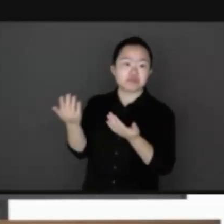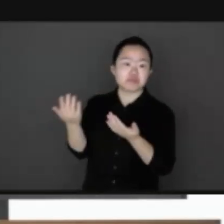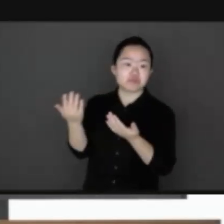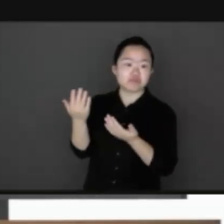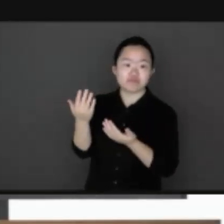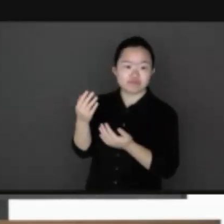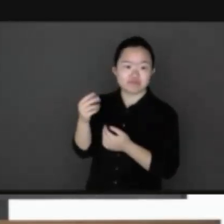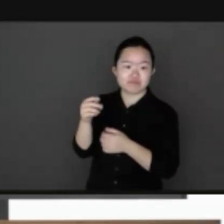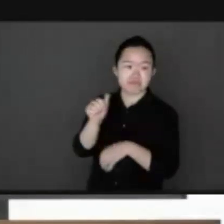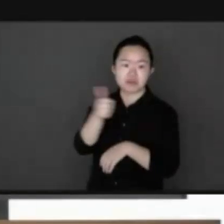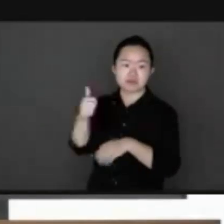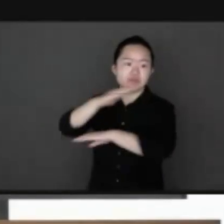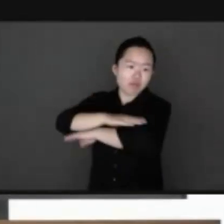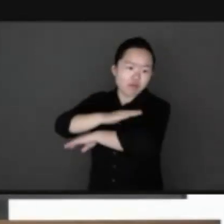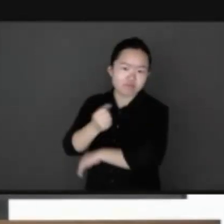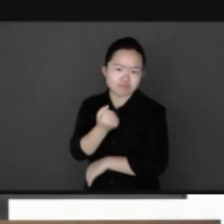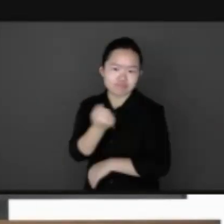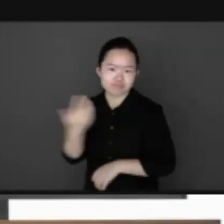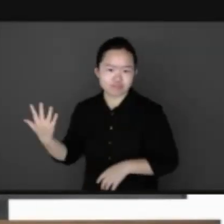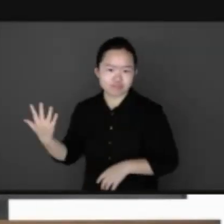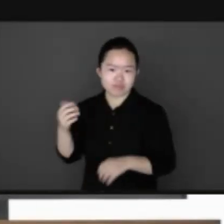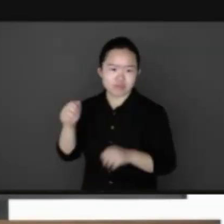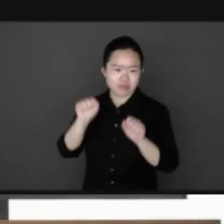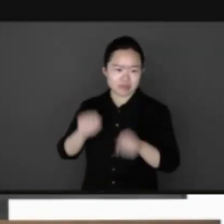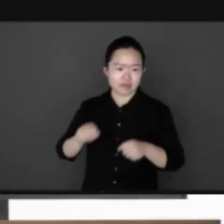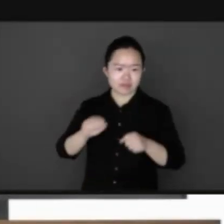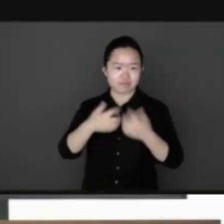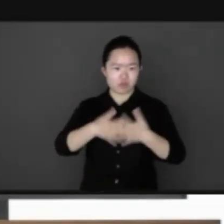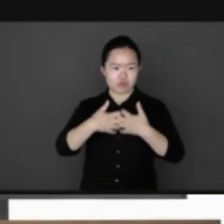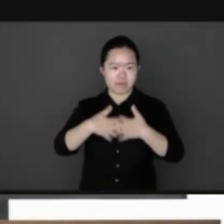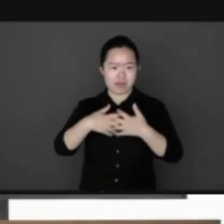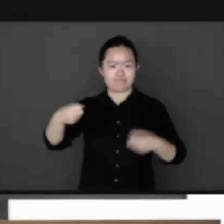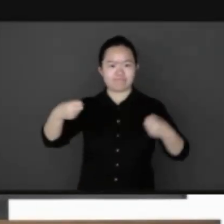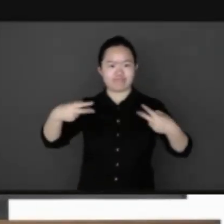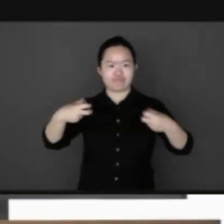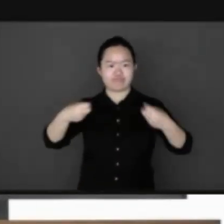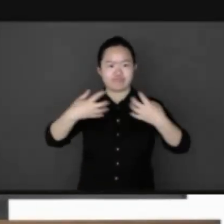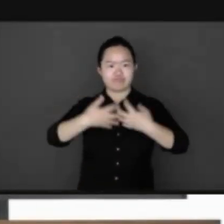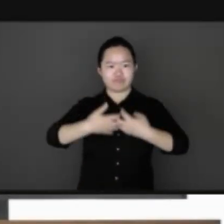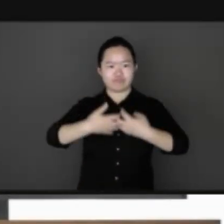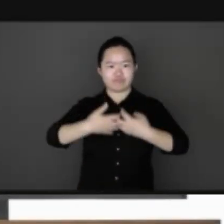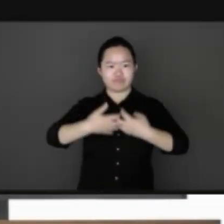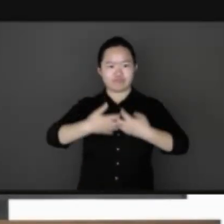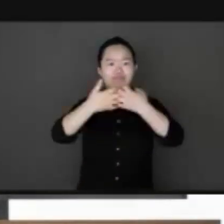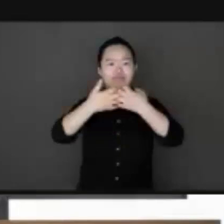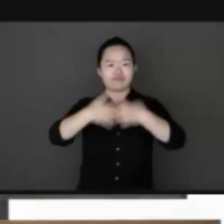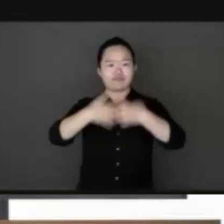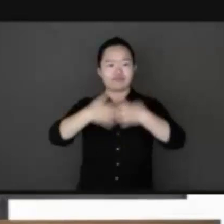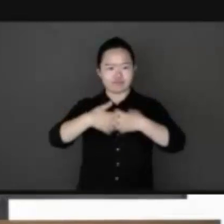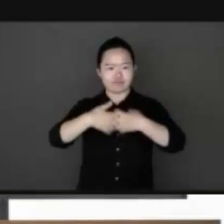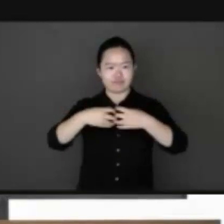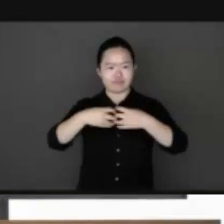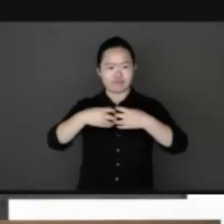are those captions which you can turn on, basically. You may not see them, but you may turn them on. There may also be